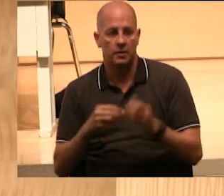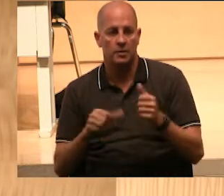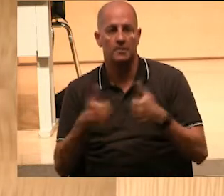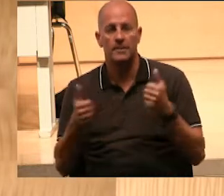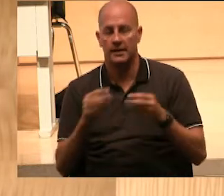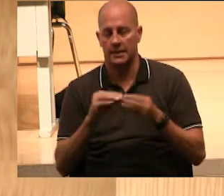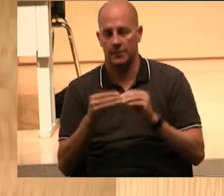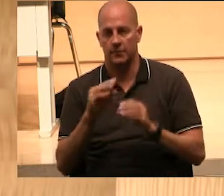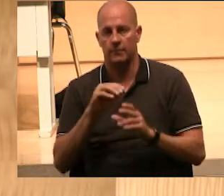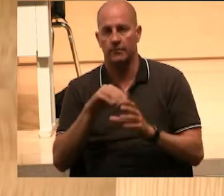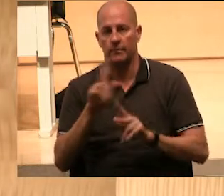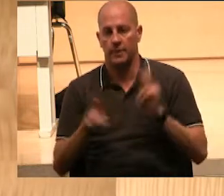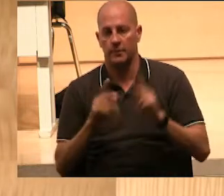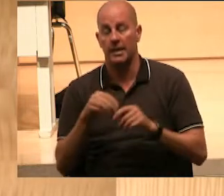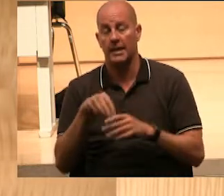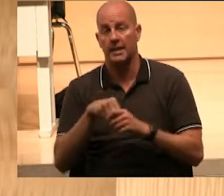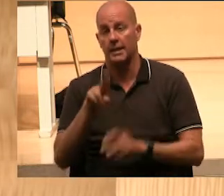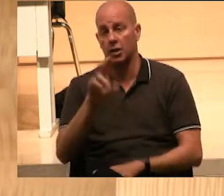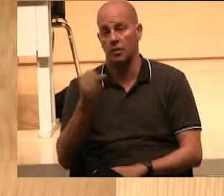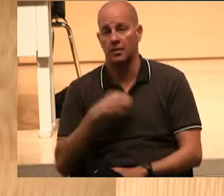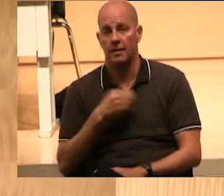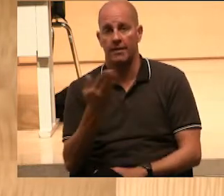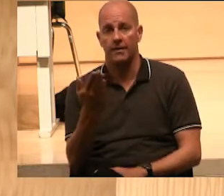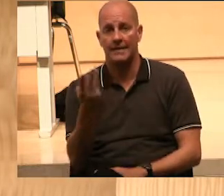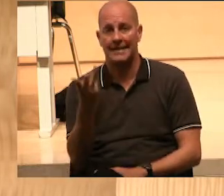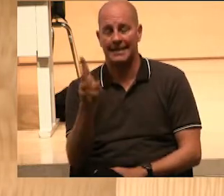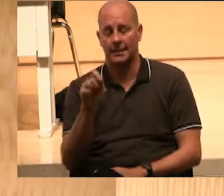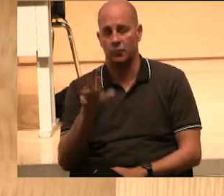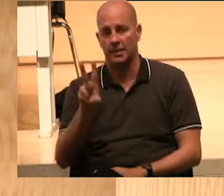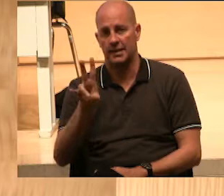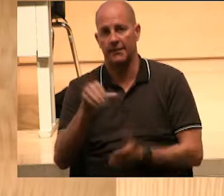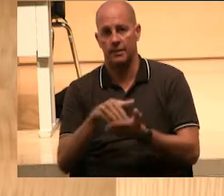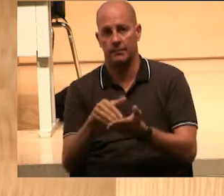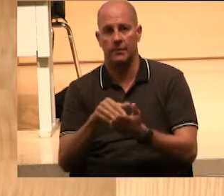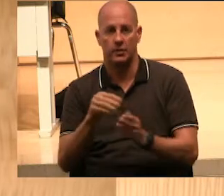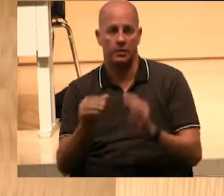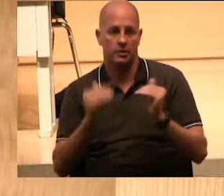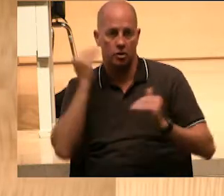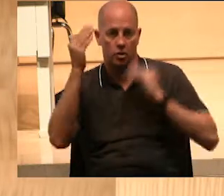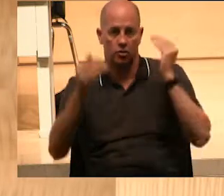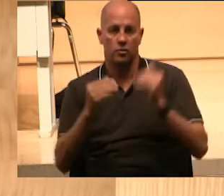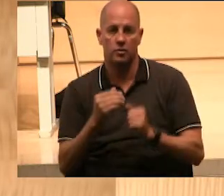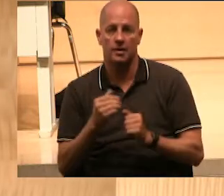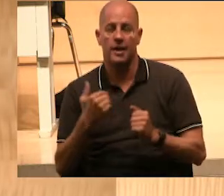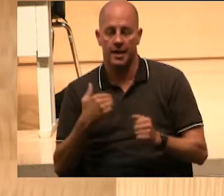in 2013, approximately 15.7 million adults suffered from major depression.